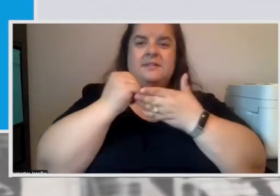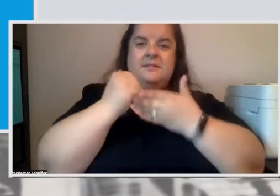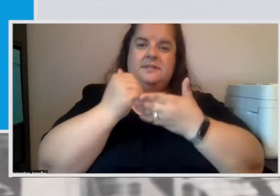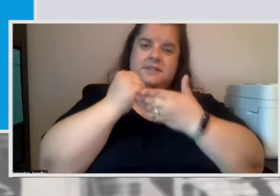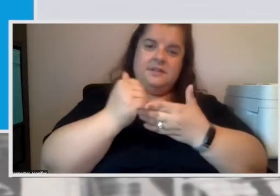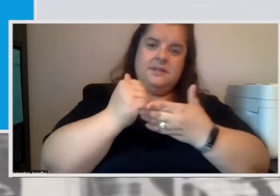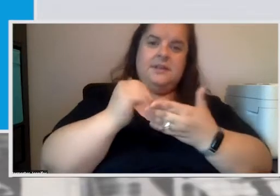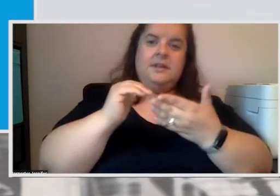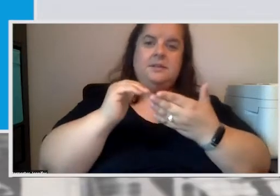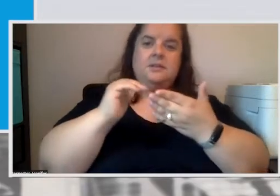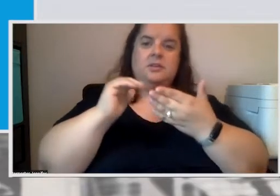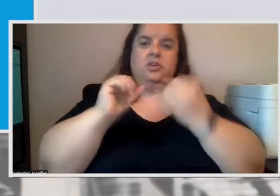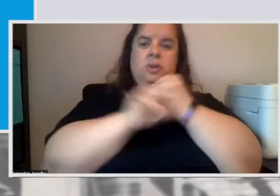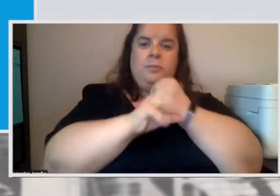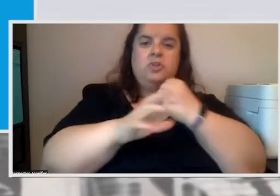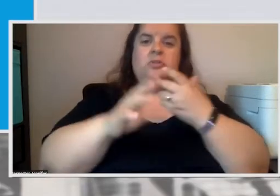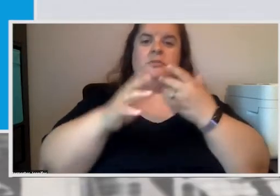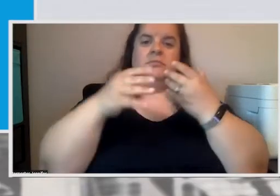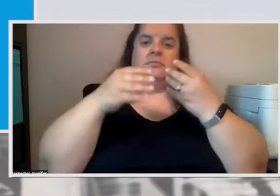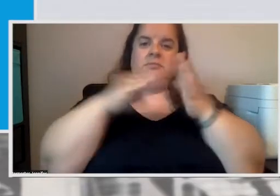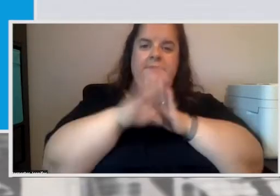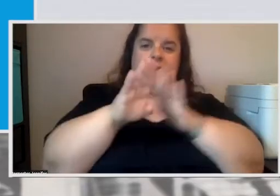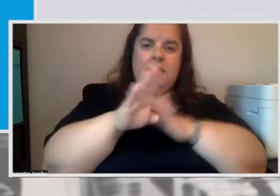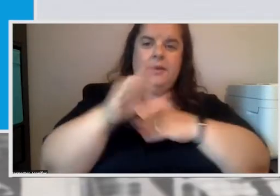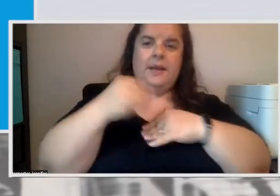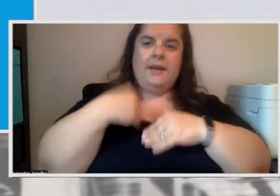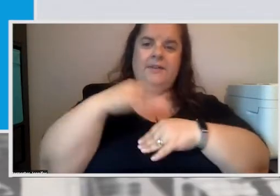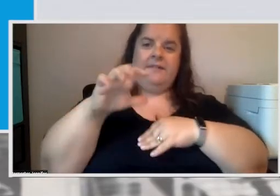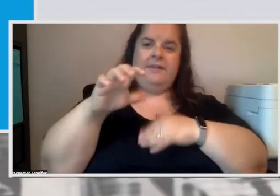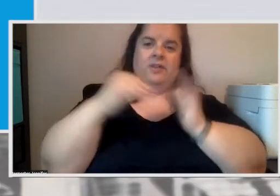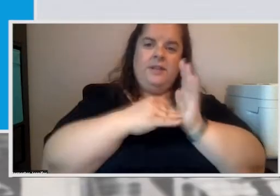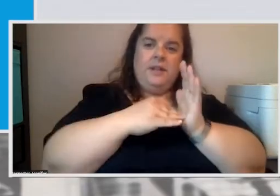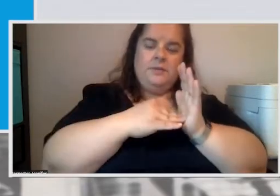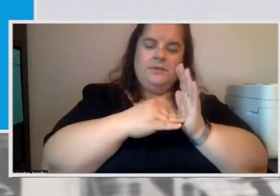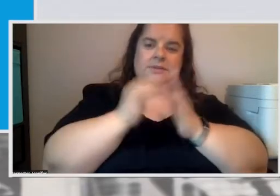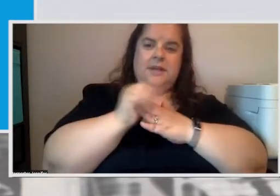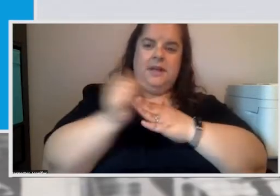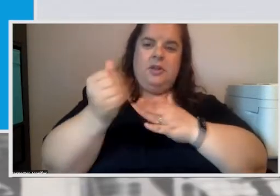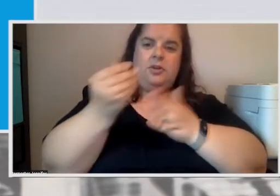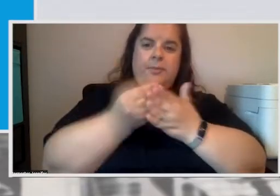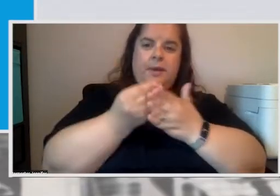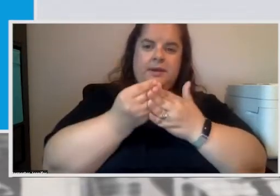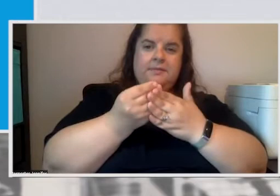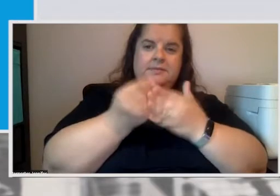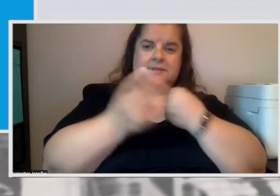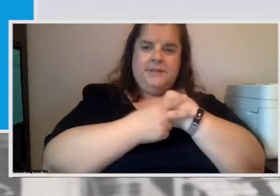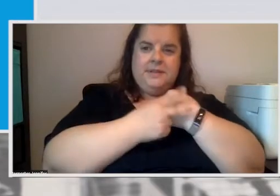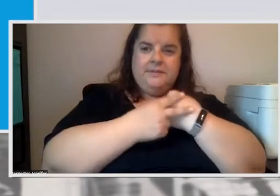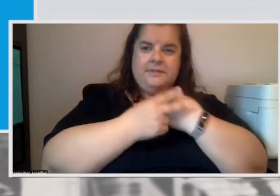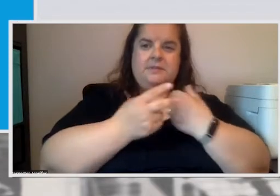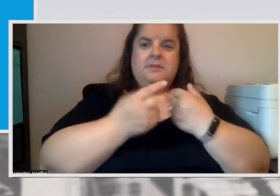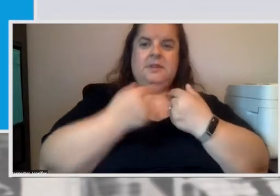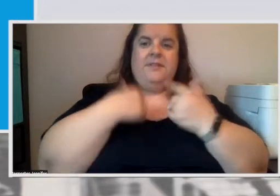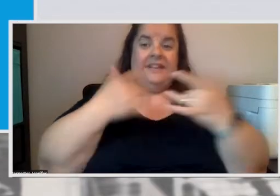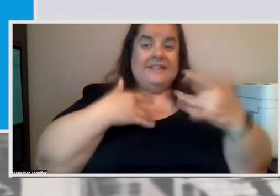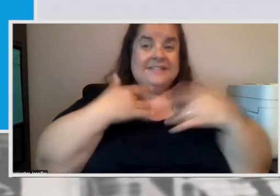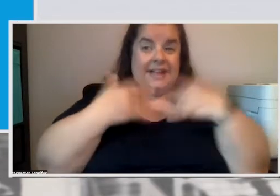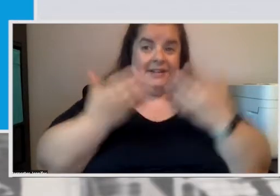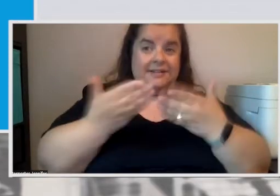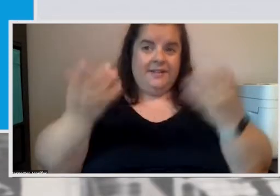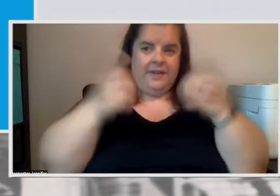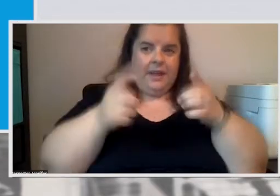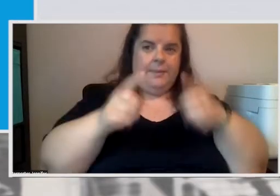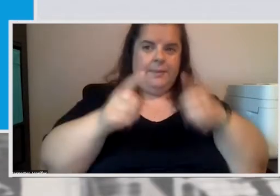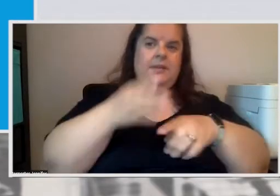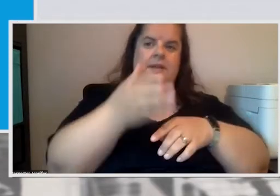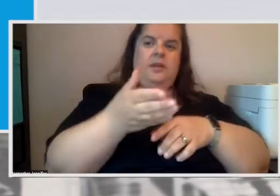In 2022, there's a $500,000 allocation. We have some exciting stuff going on there. We're